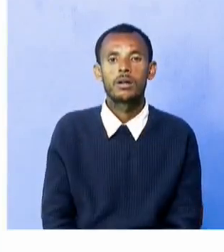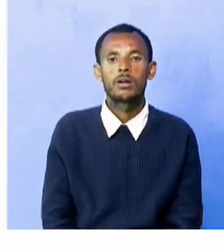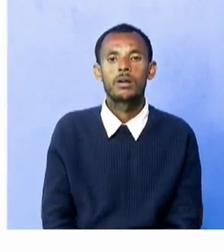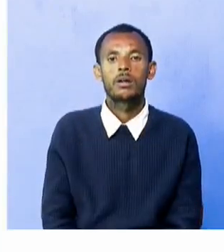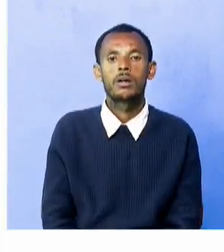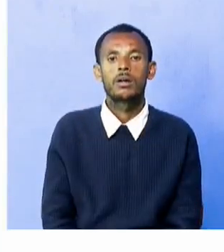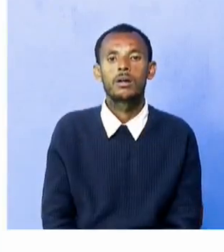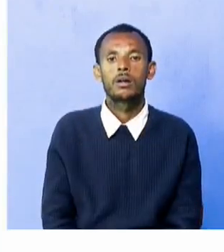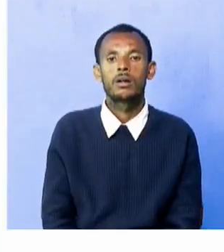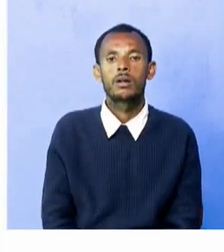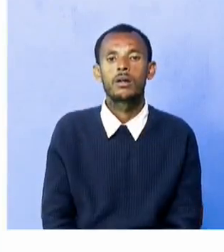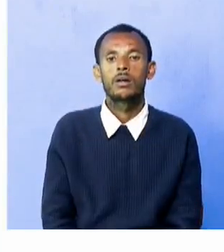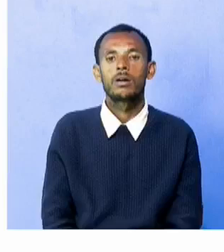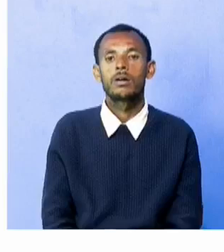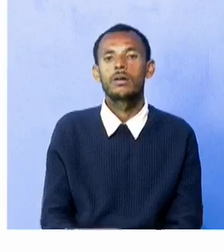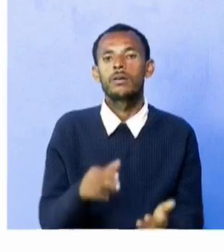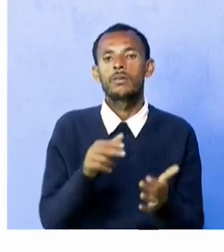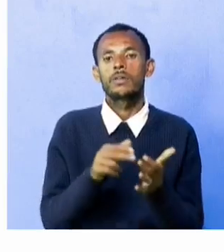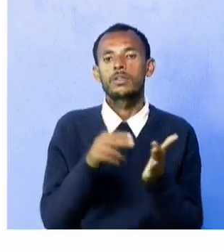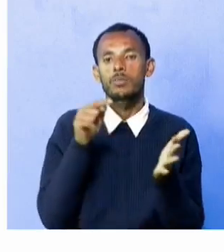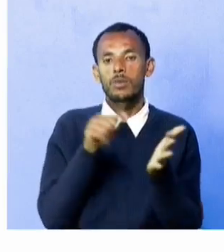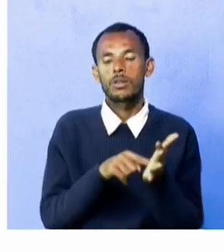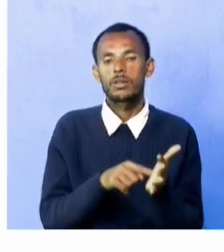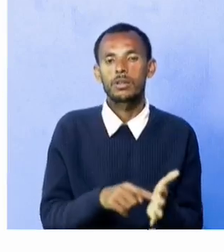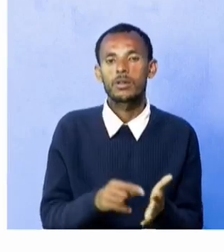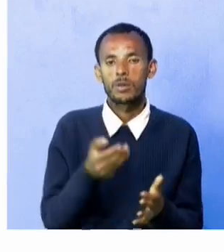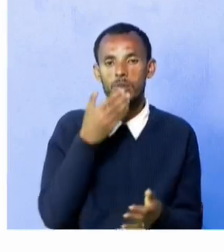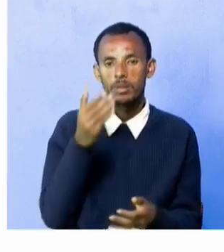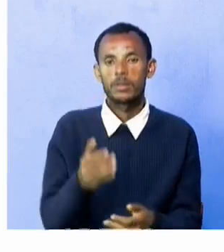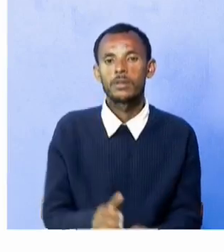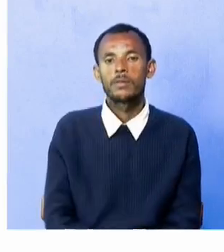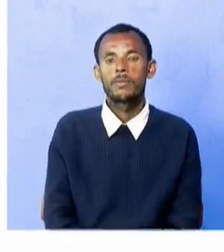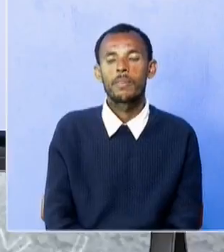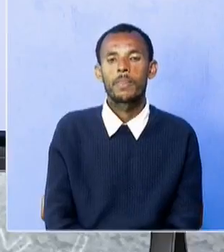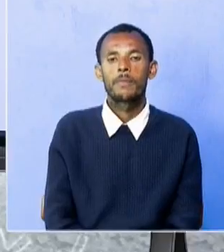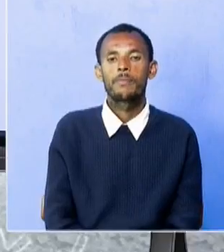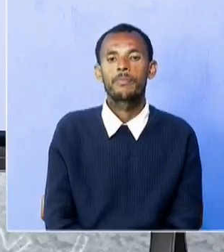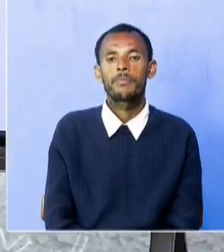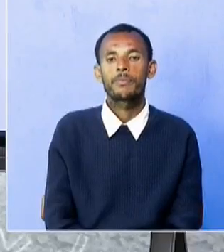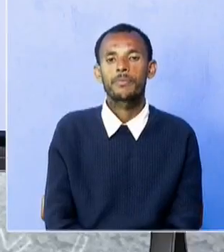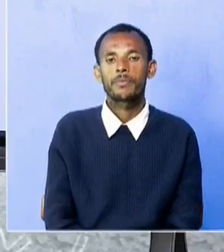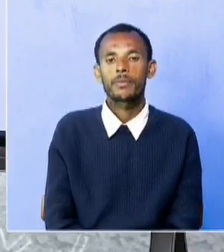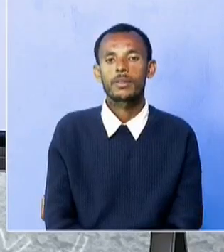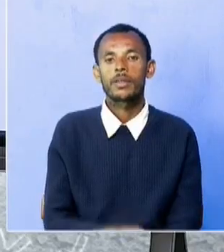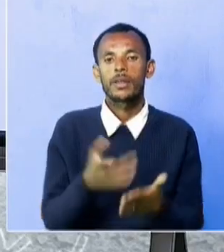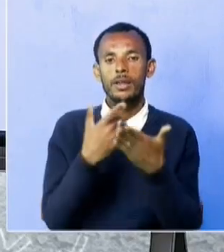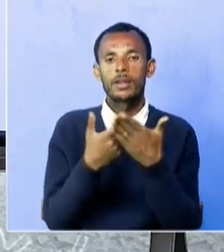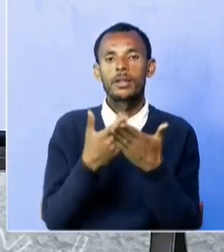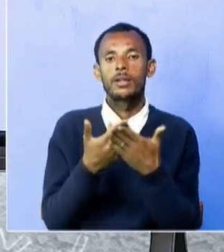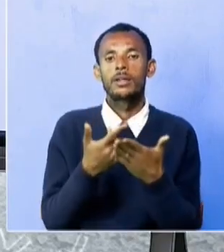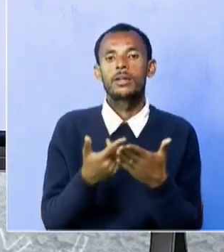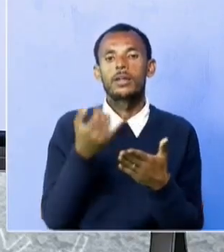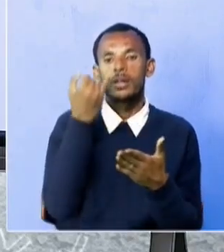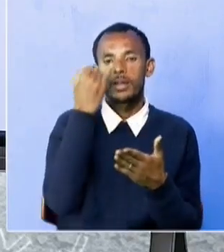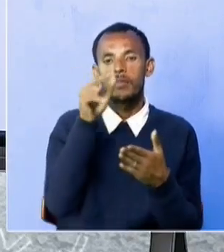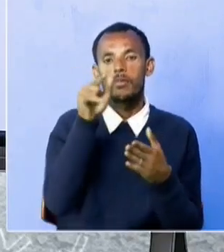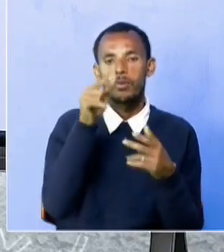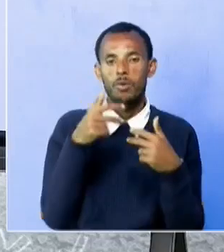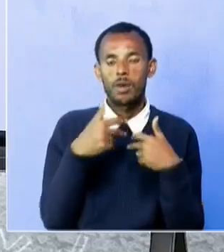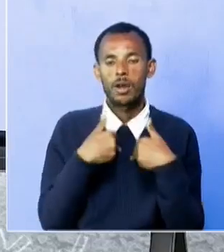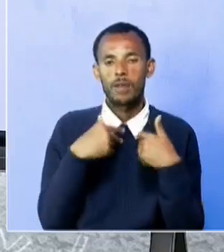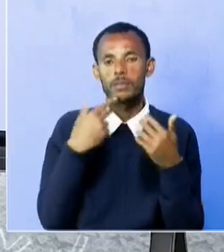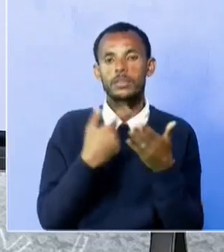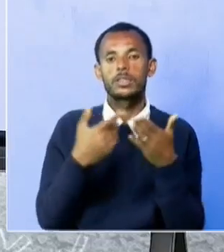yeah, it's a fixed point. Good. So here, if you have